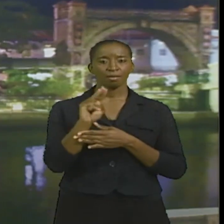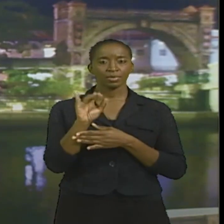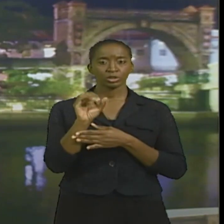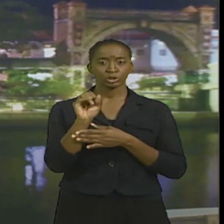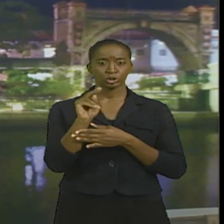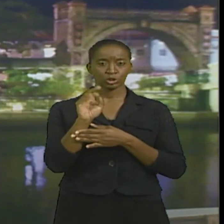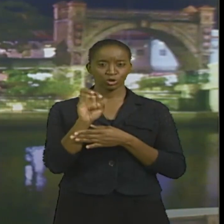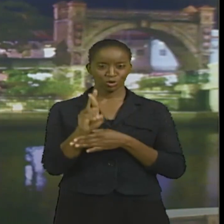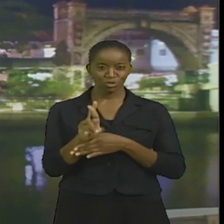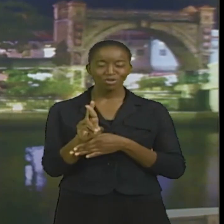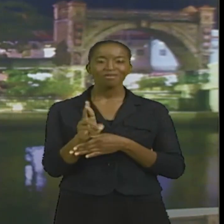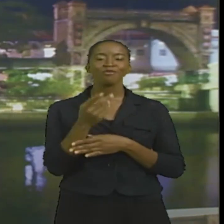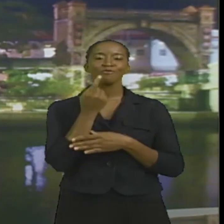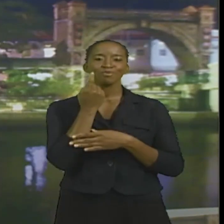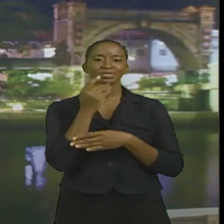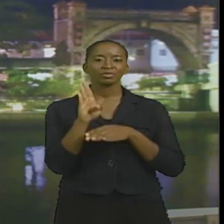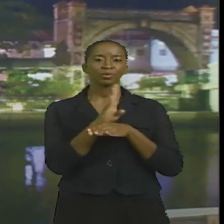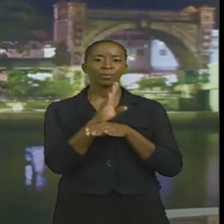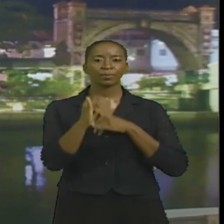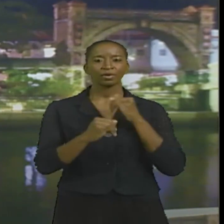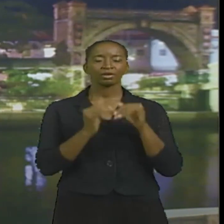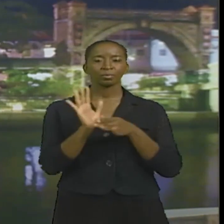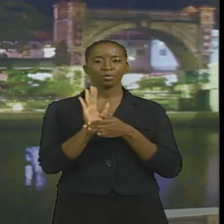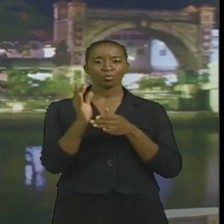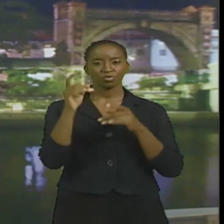Barbados Independent Film Festival.